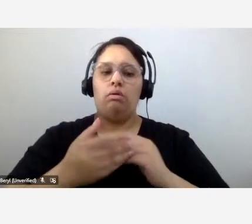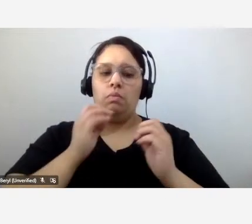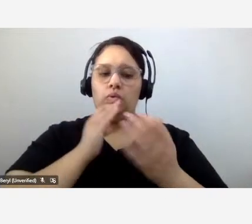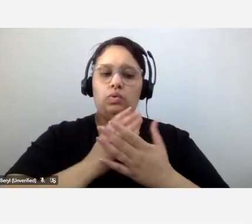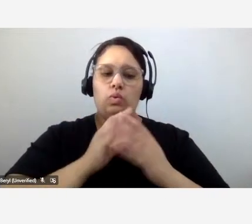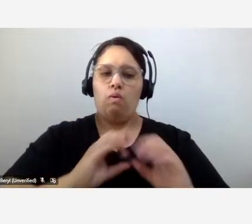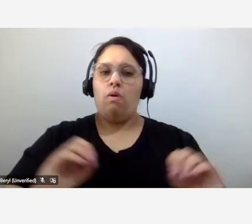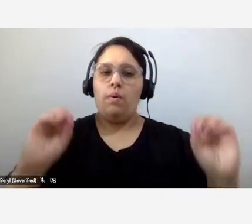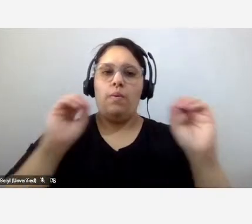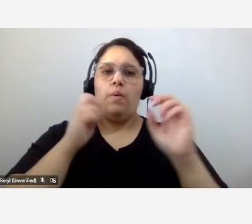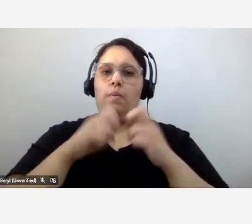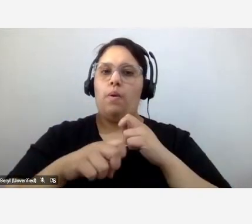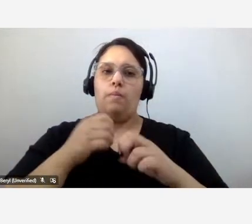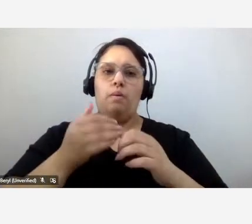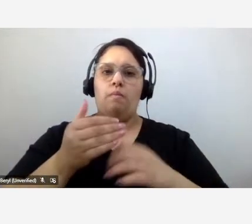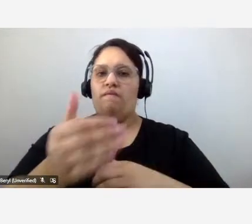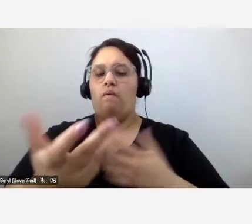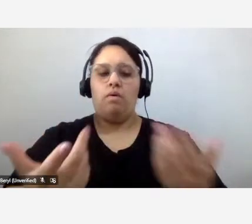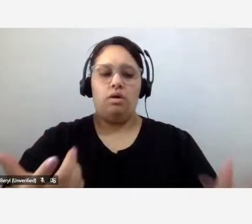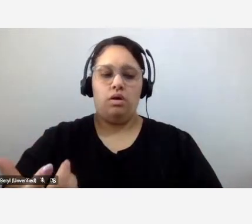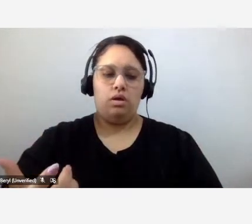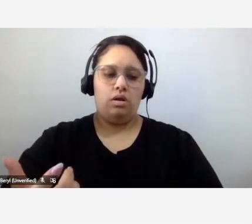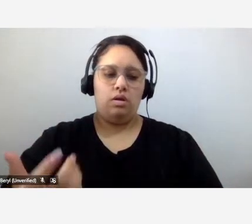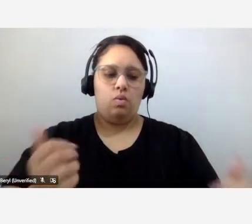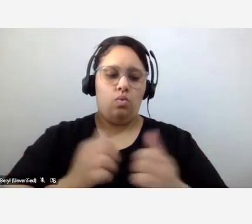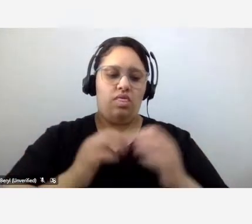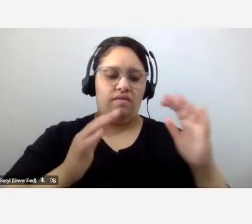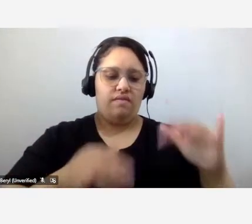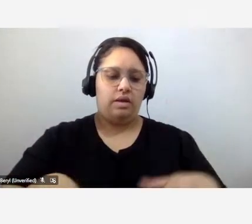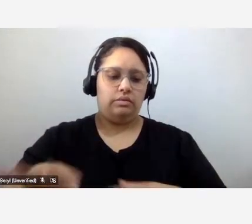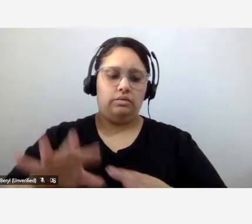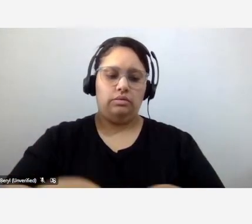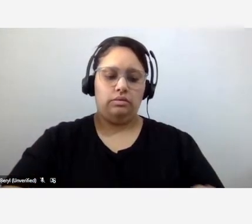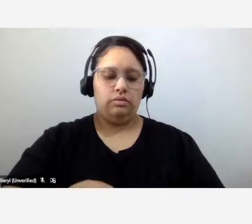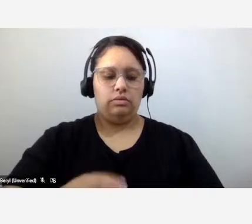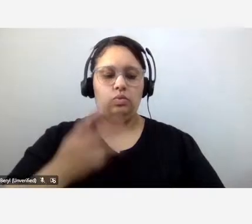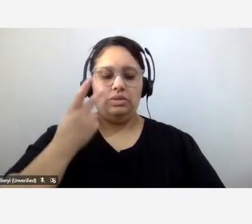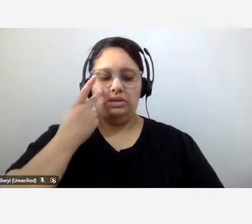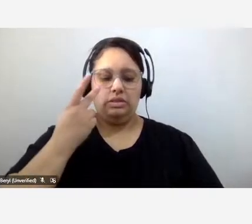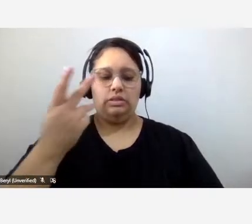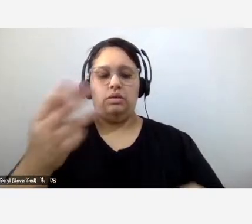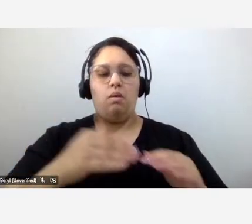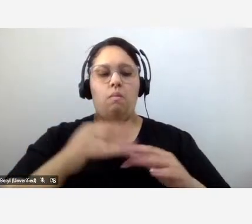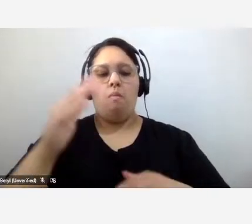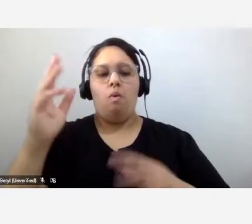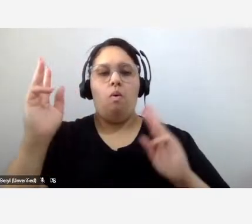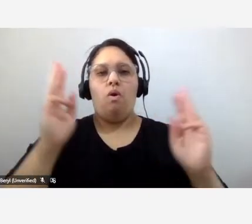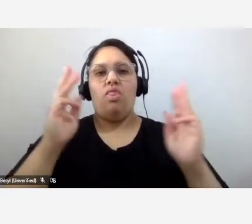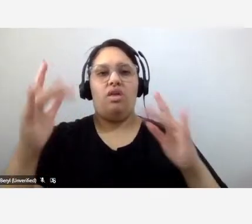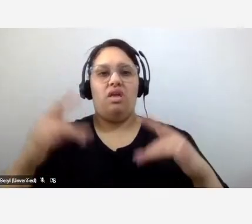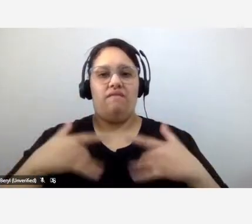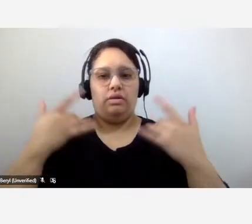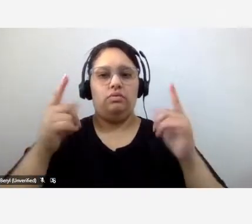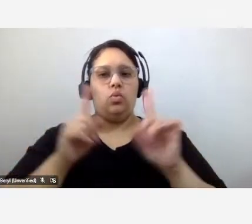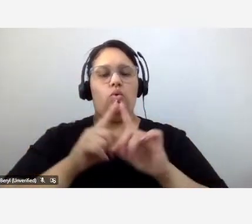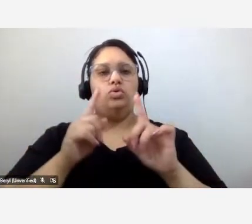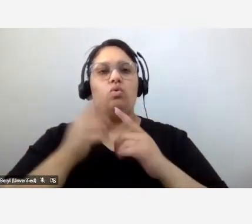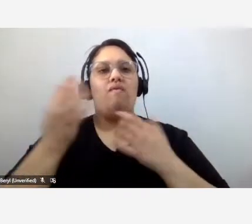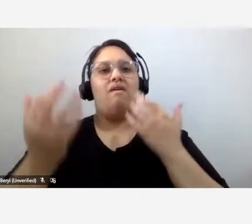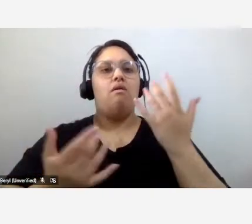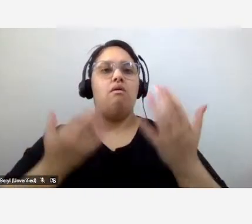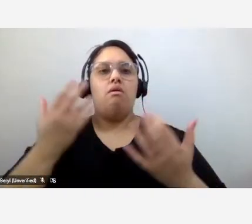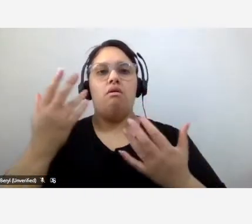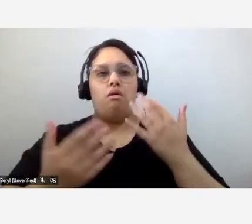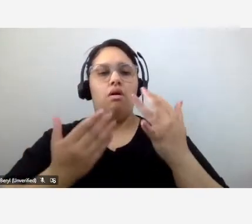isn't a problem going forward with floods. We're seeing more and more weather events. Also things like fires. I know it's at